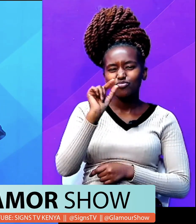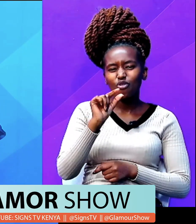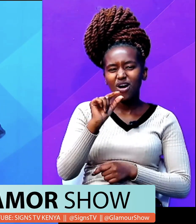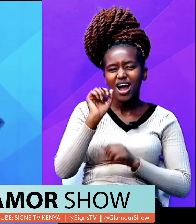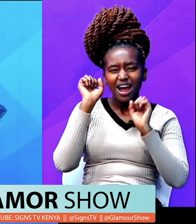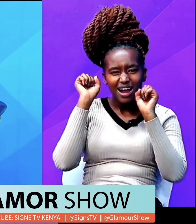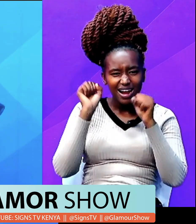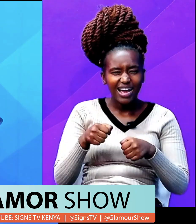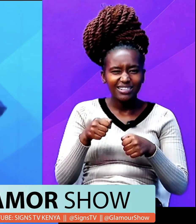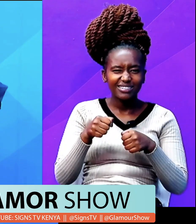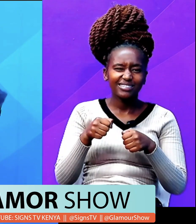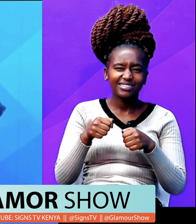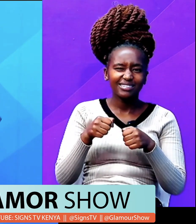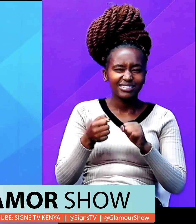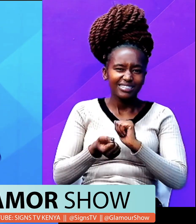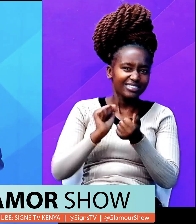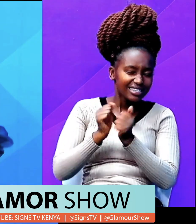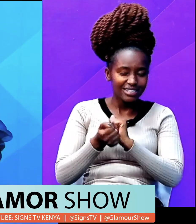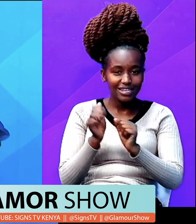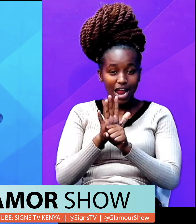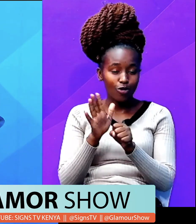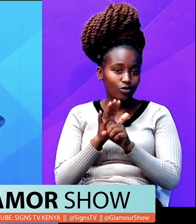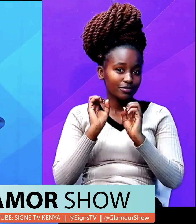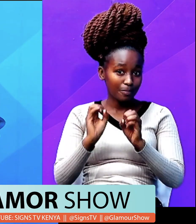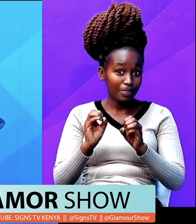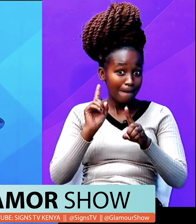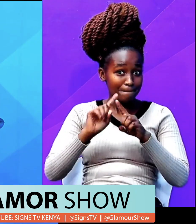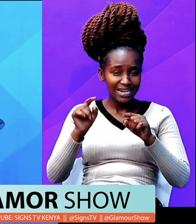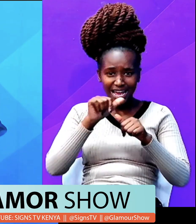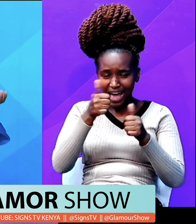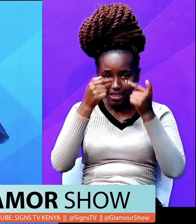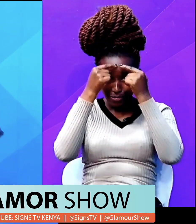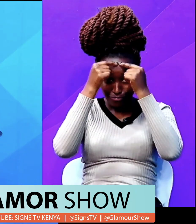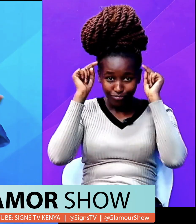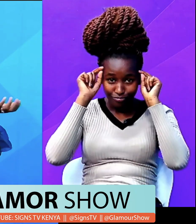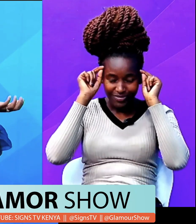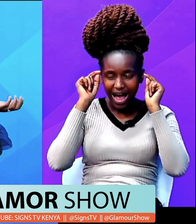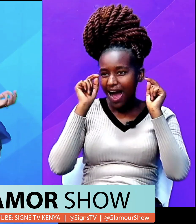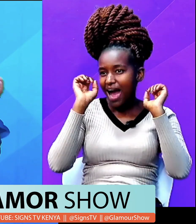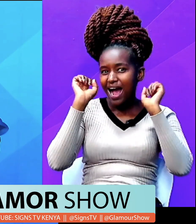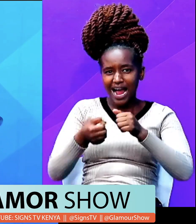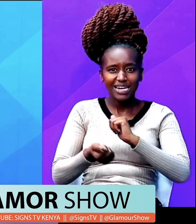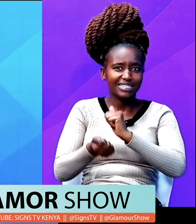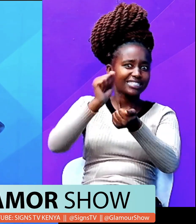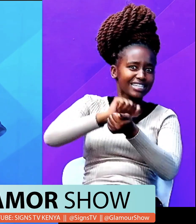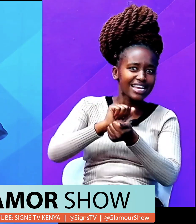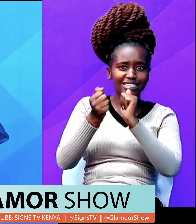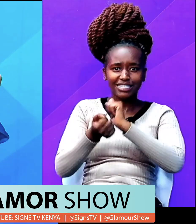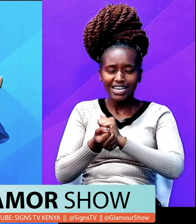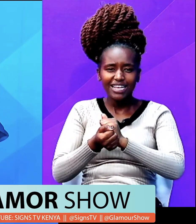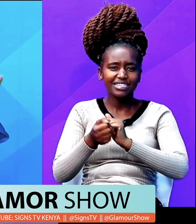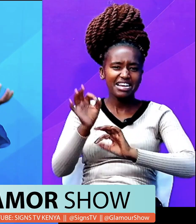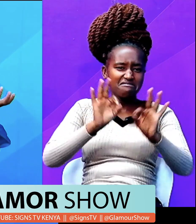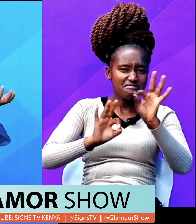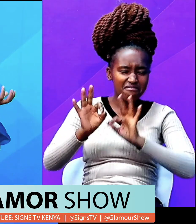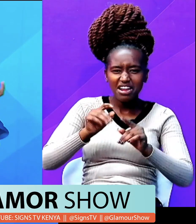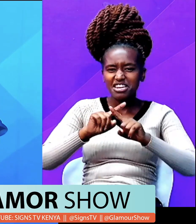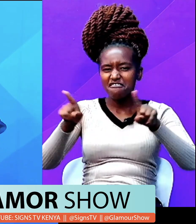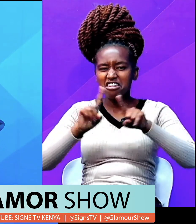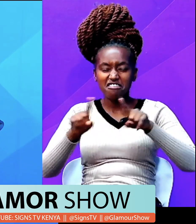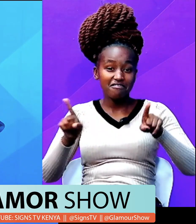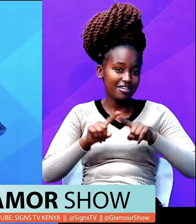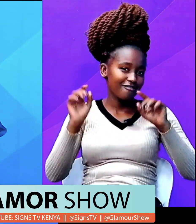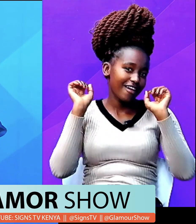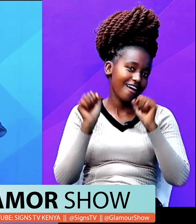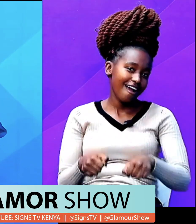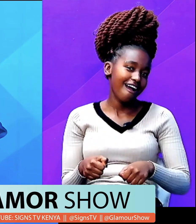frontal lace. The other one, it's a closure lace. So I love the frontal lace because you can play with it. You can do different